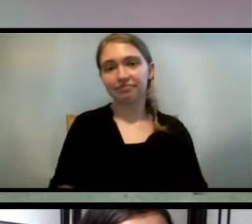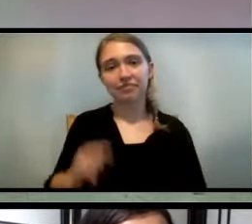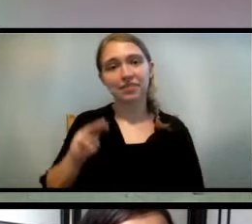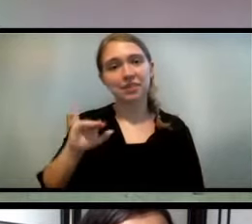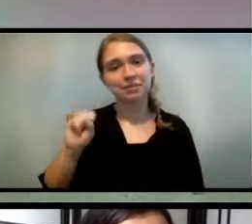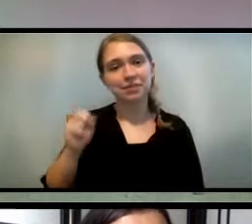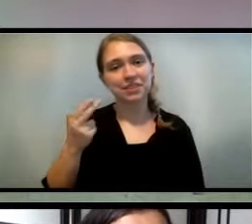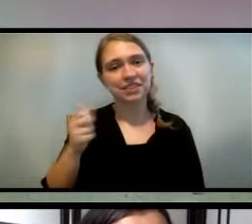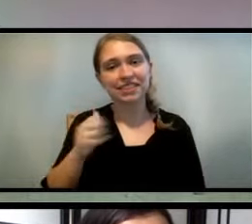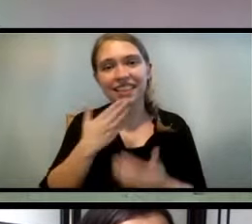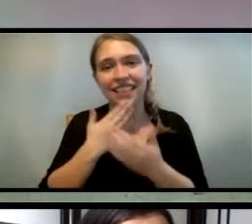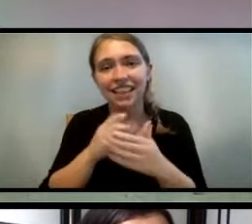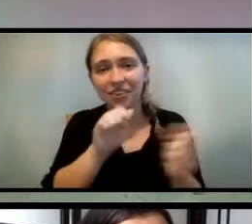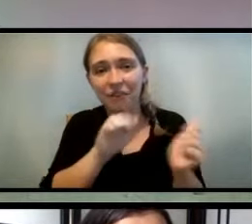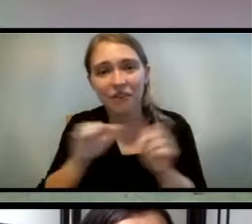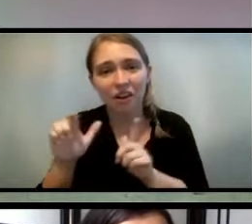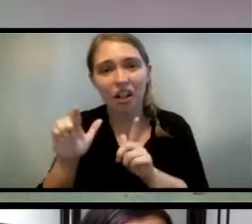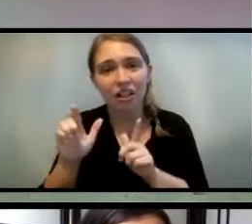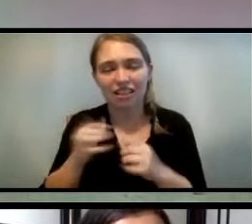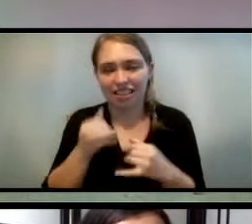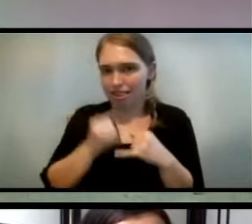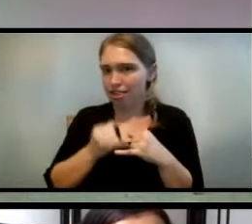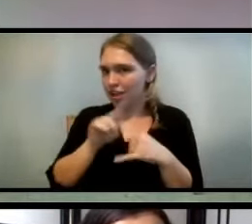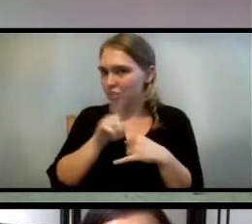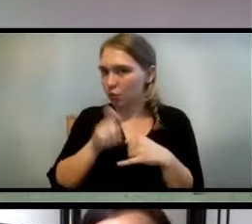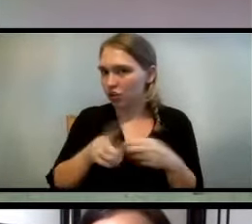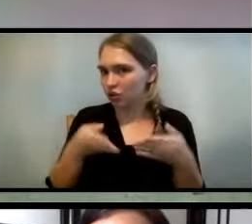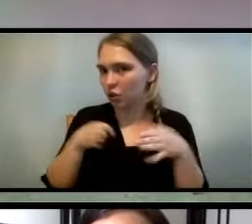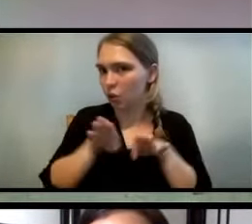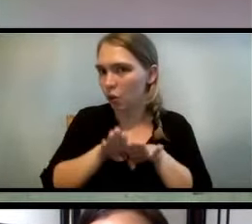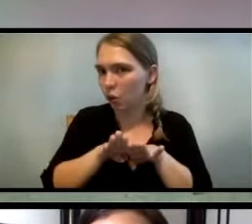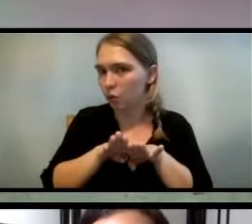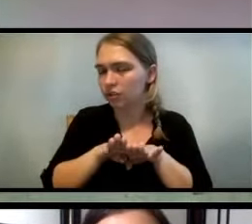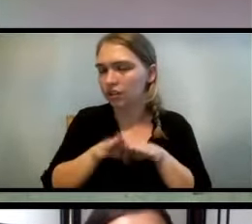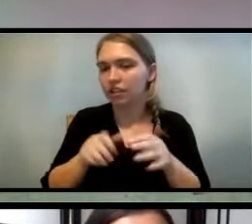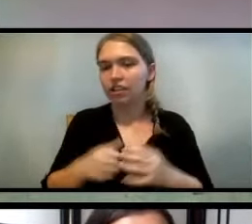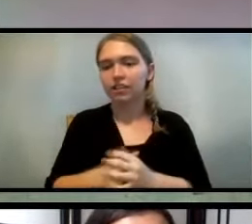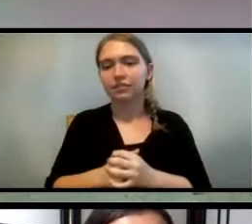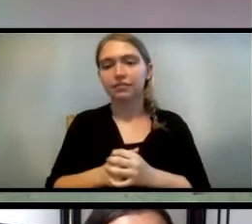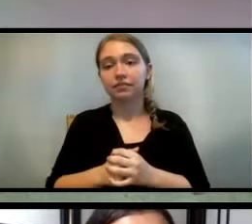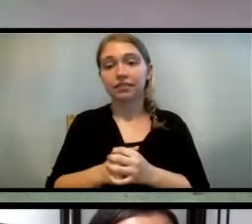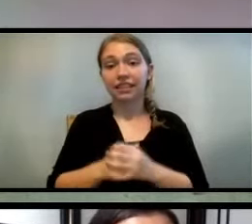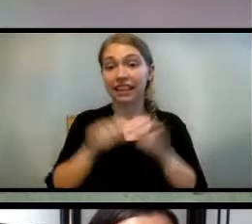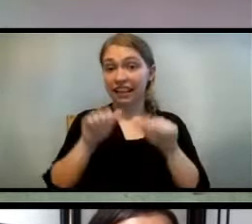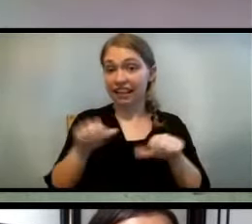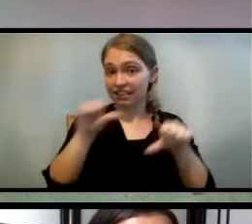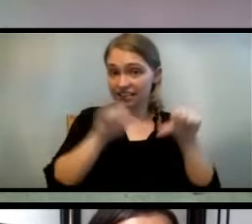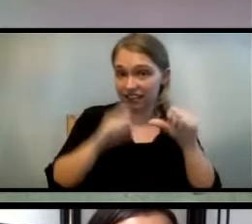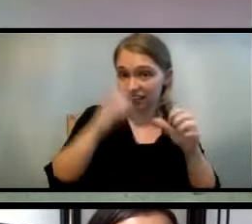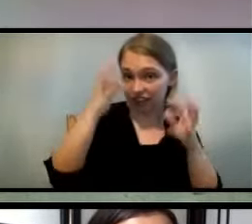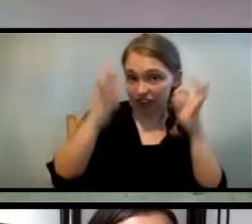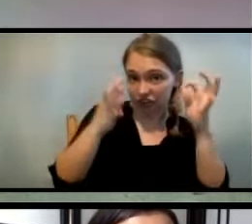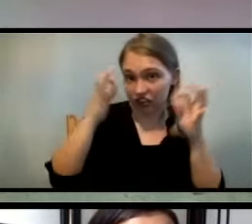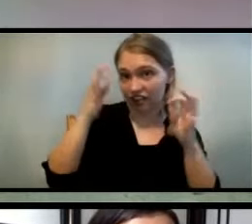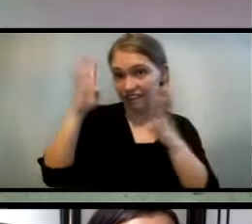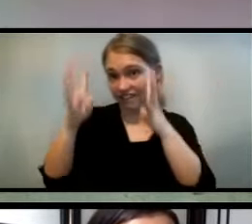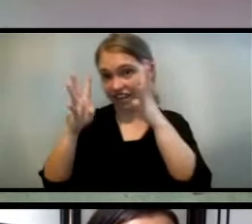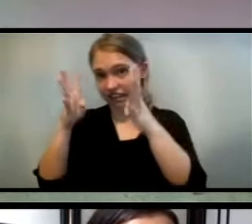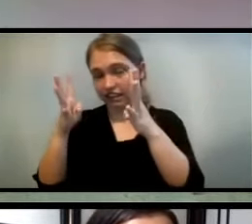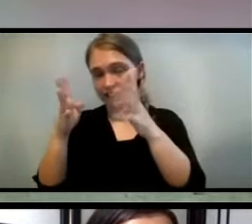Thank you all. One last question to close us out, lightning round. Can science fiction and fantasy still give us